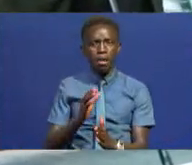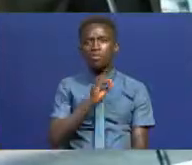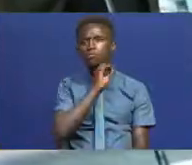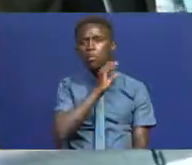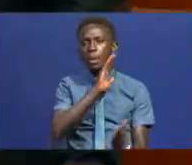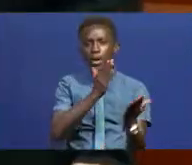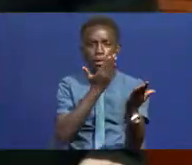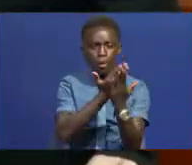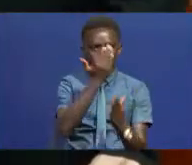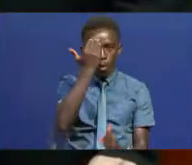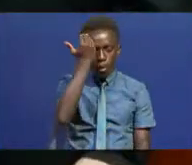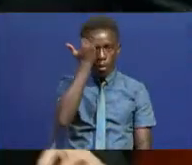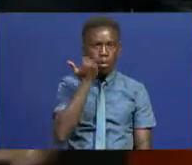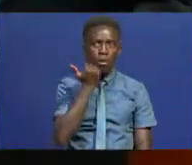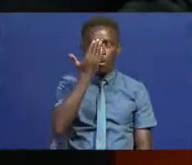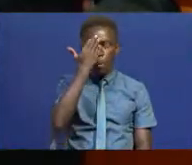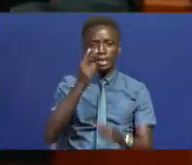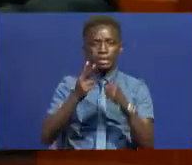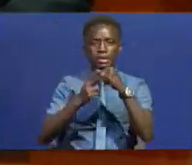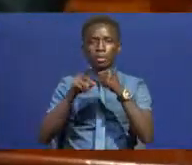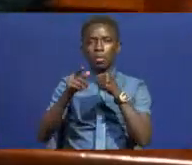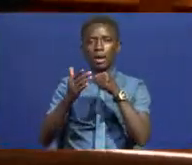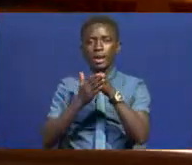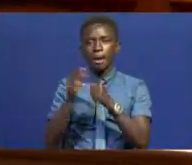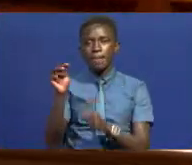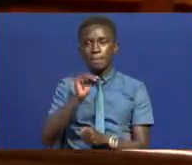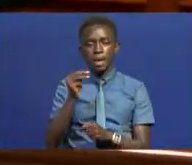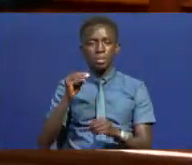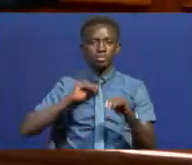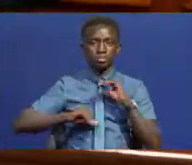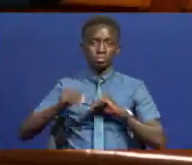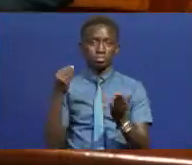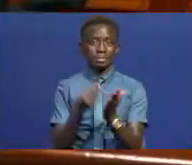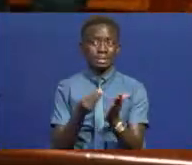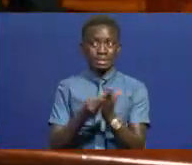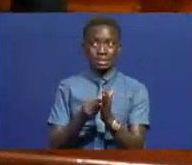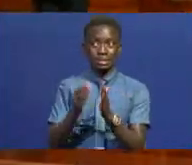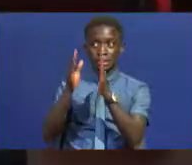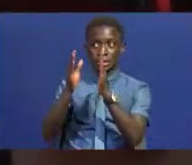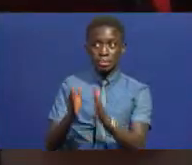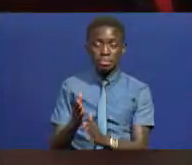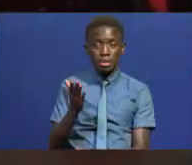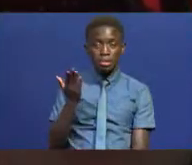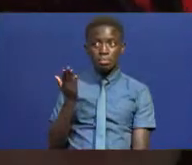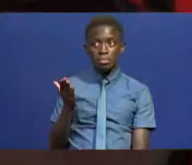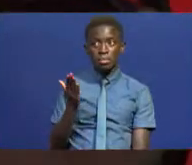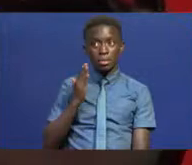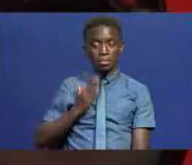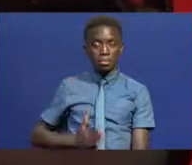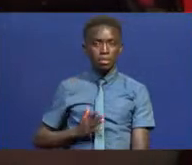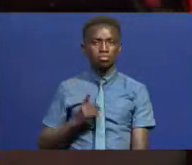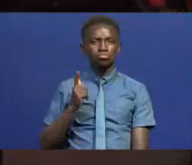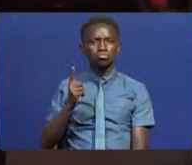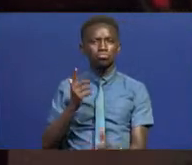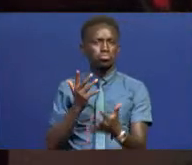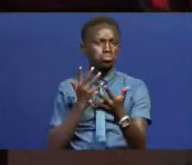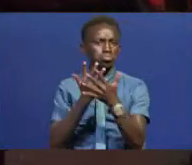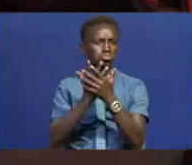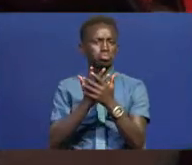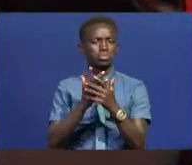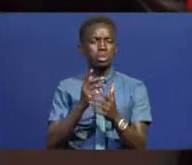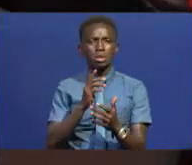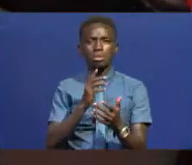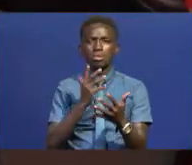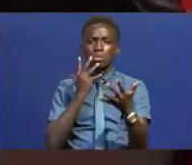million shillings. The accused, Derek Cornelius Van Houten, appeared in court following a warrant of arrest issued against him by